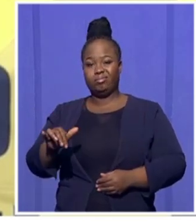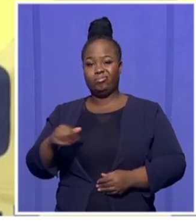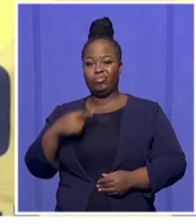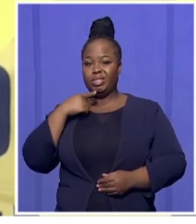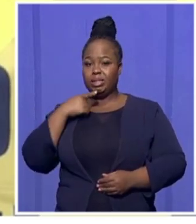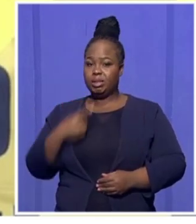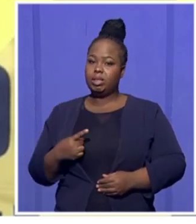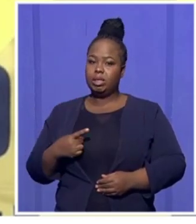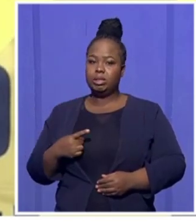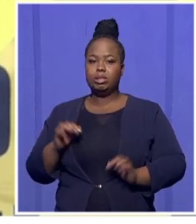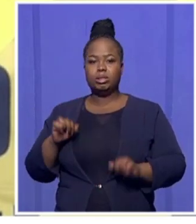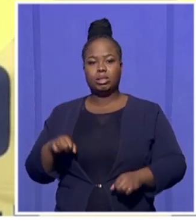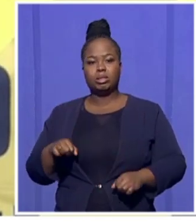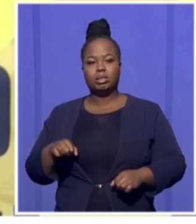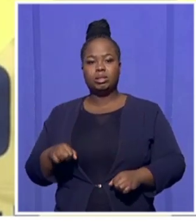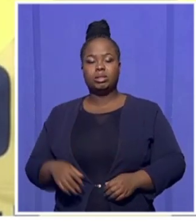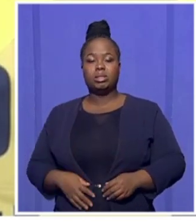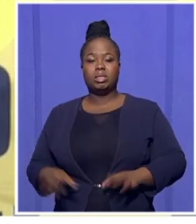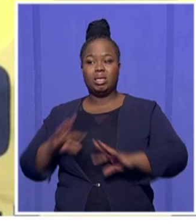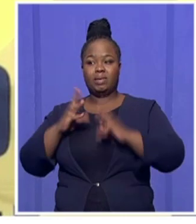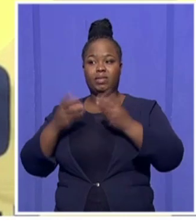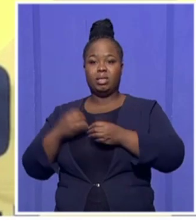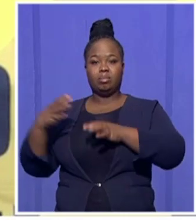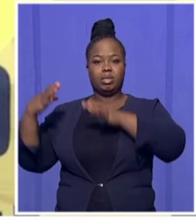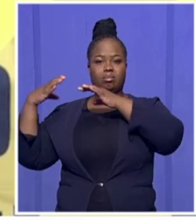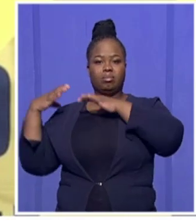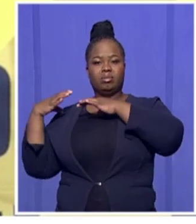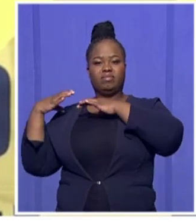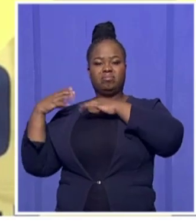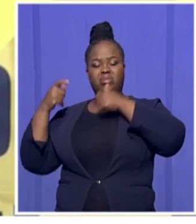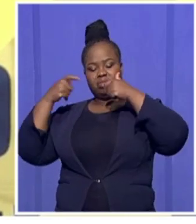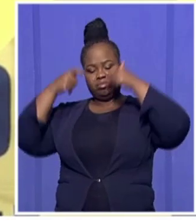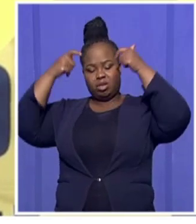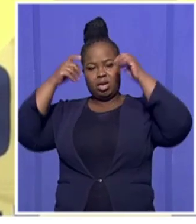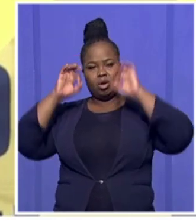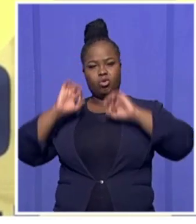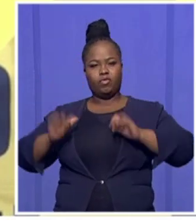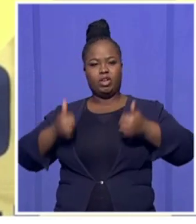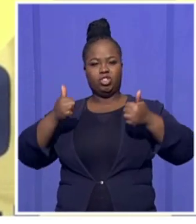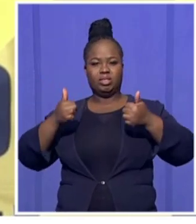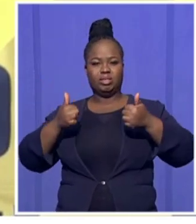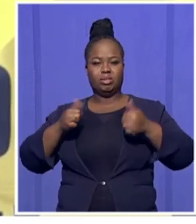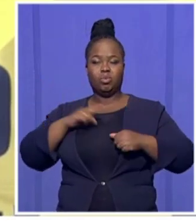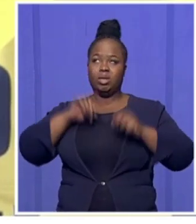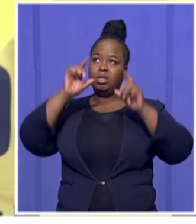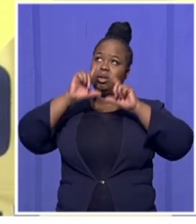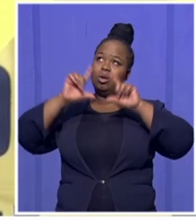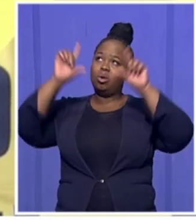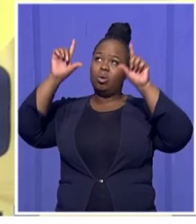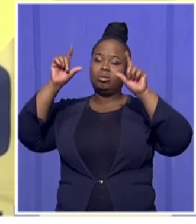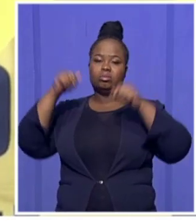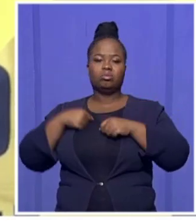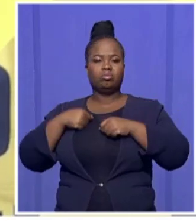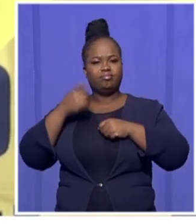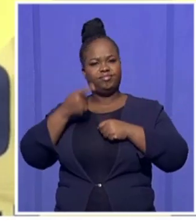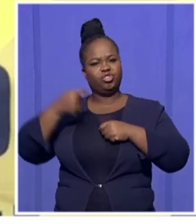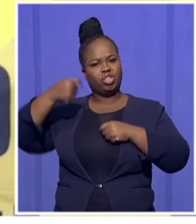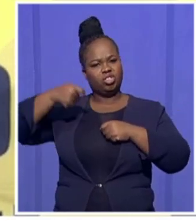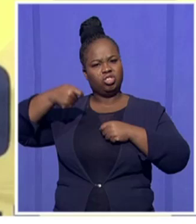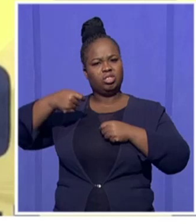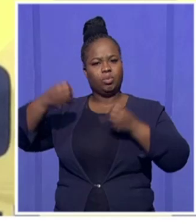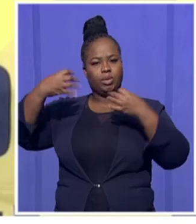"Henceforth there is laid up for me a crown of righteousness, which the Lord, the righteous judge, shall give